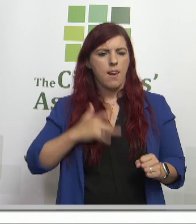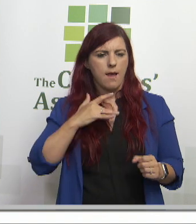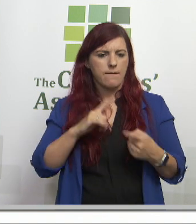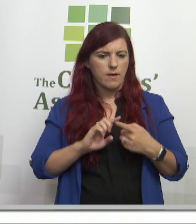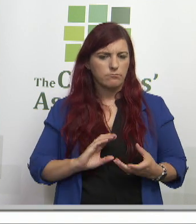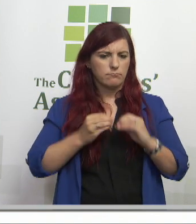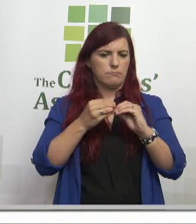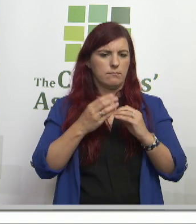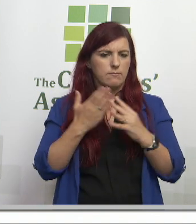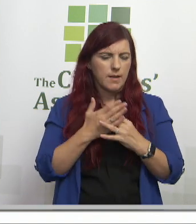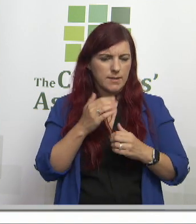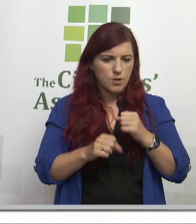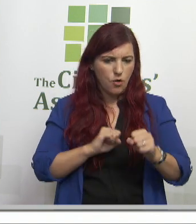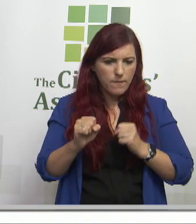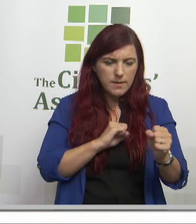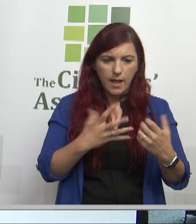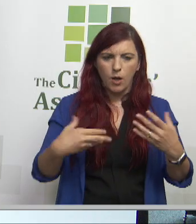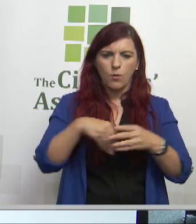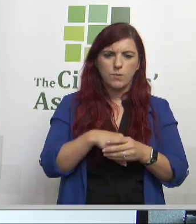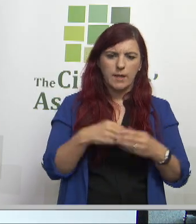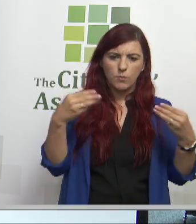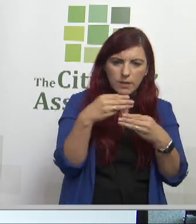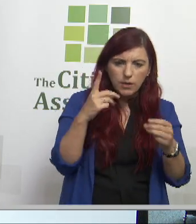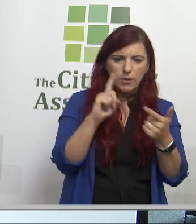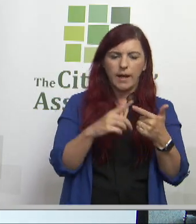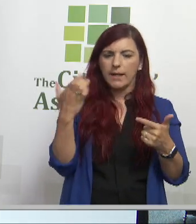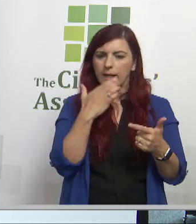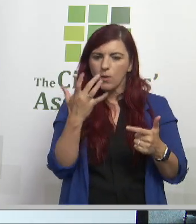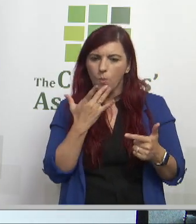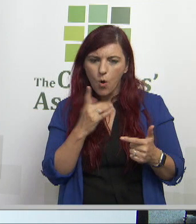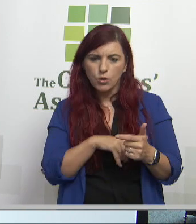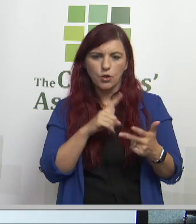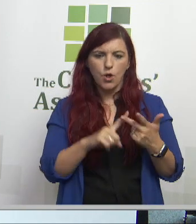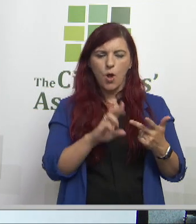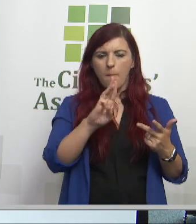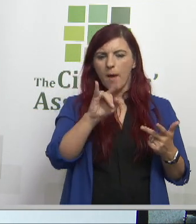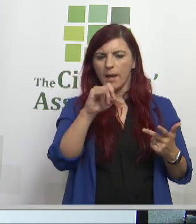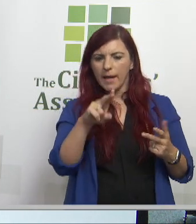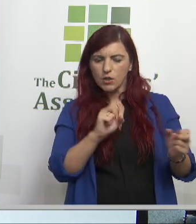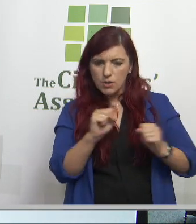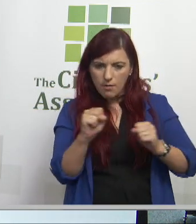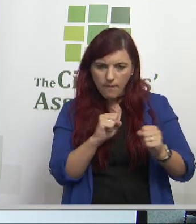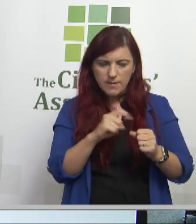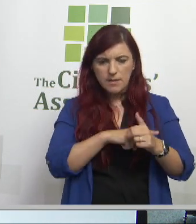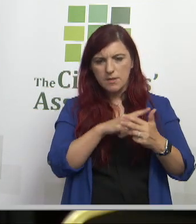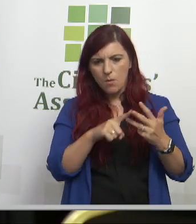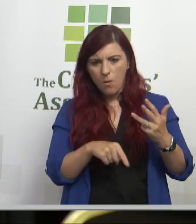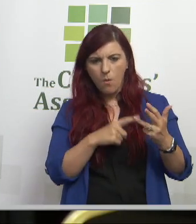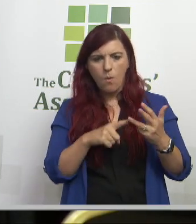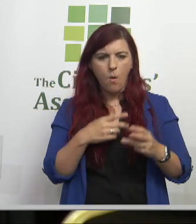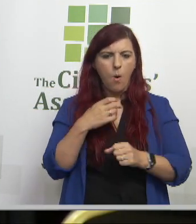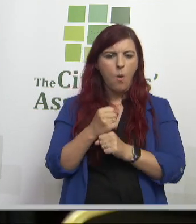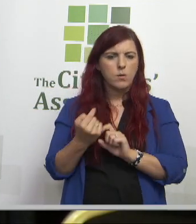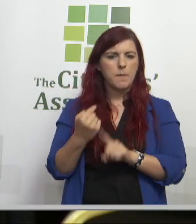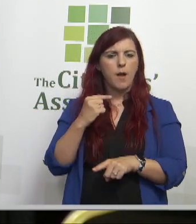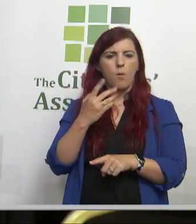services, including flood protection, clean water, pollination services. They hold back water, particularly where